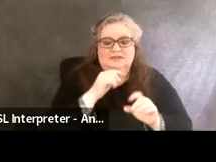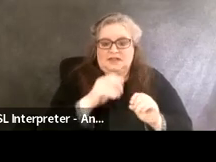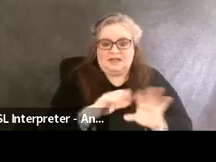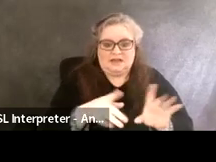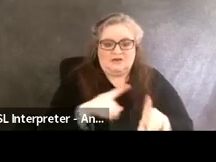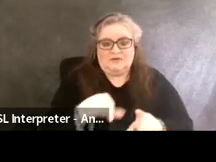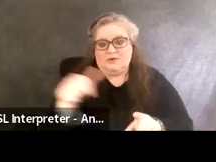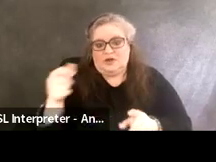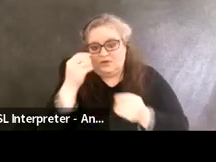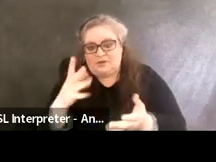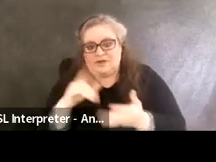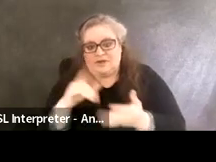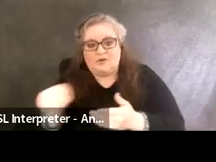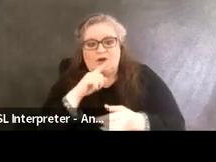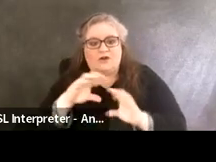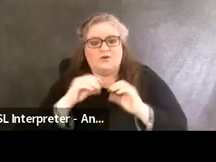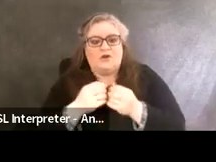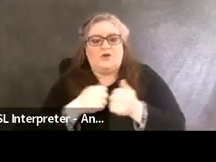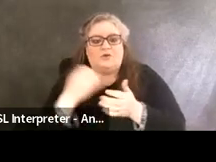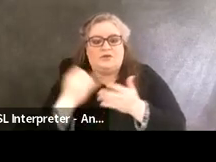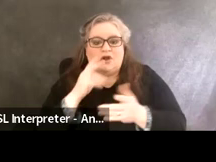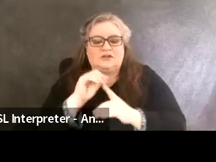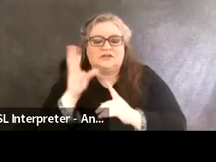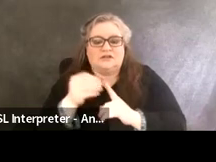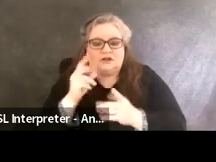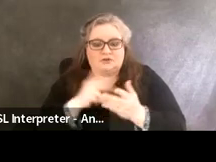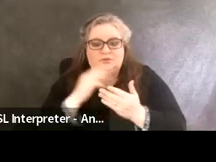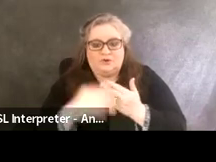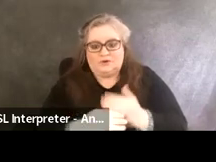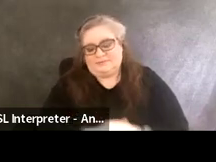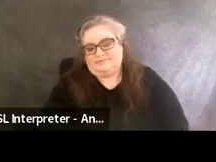other information that you are an organization with arts and culture programming.